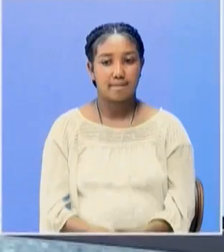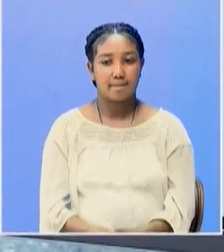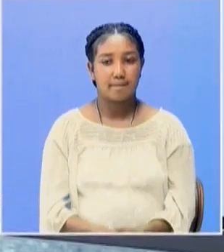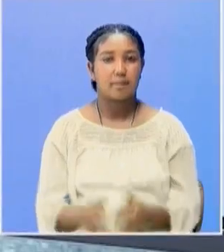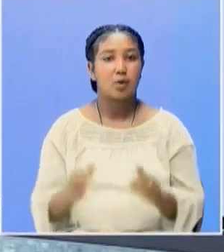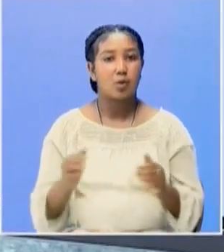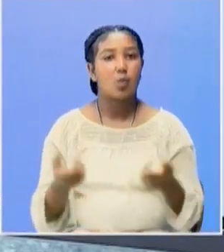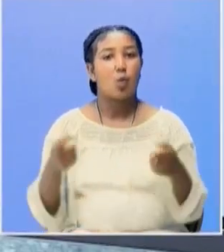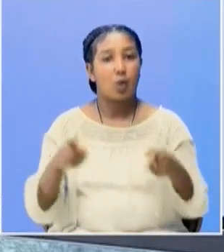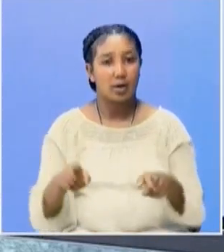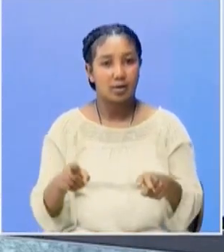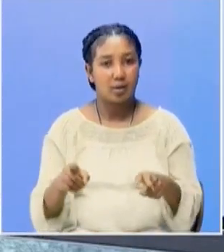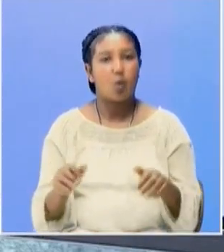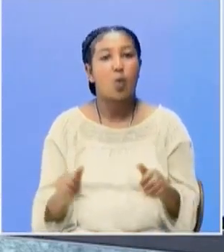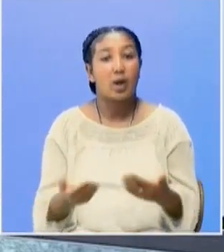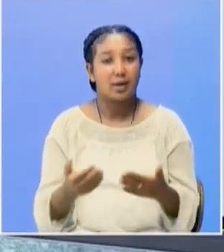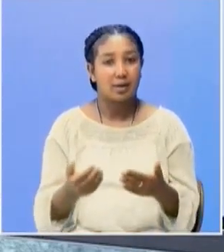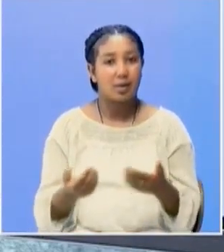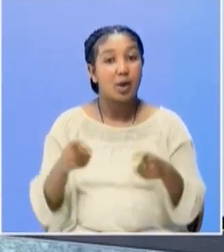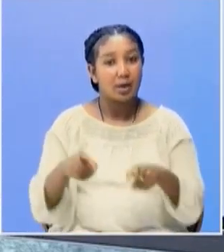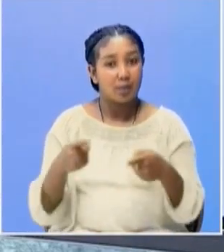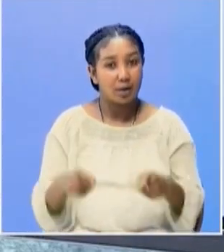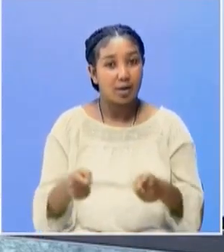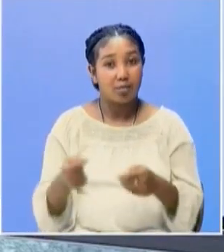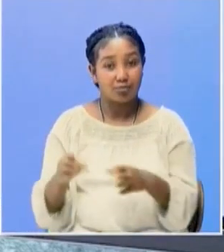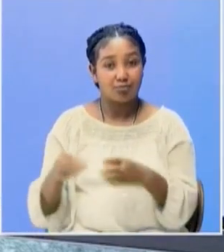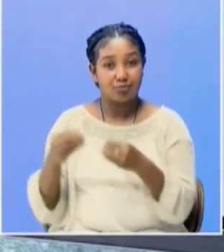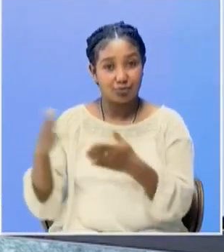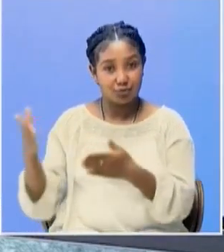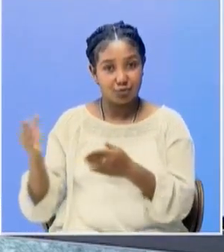when. Now among the given words,